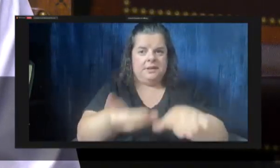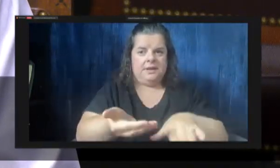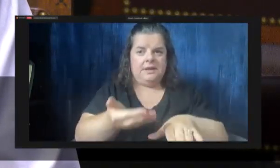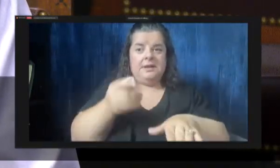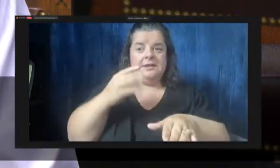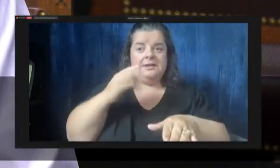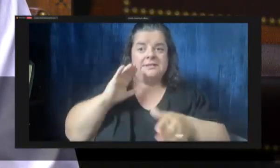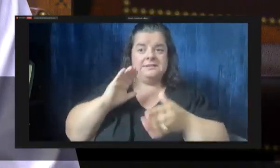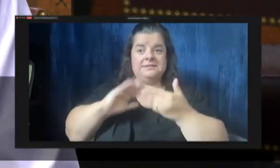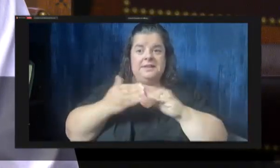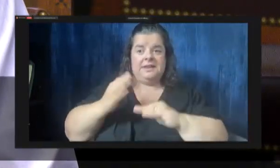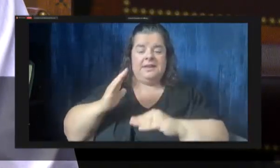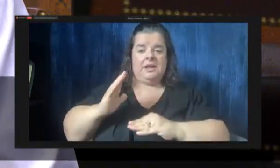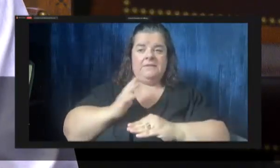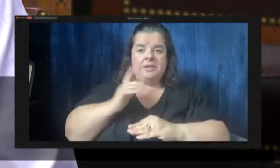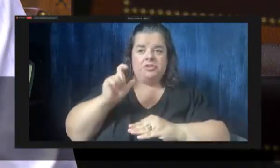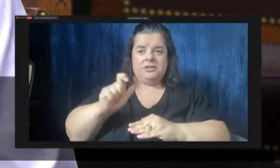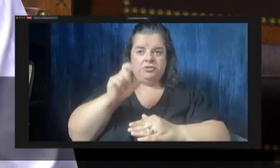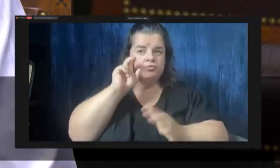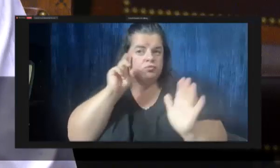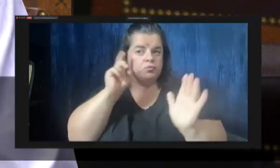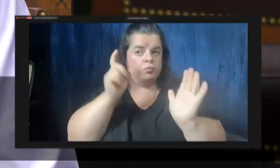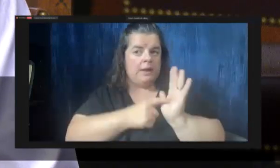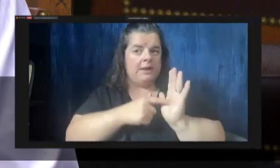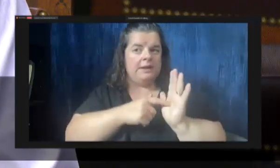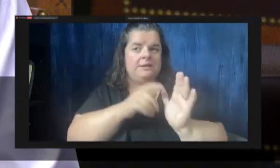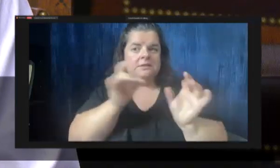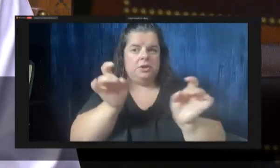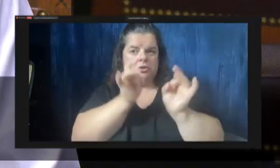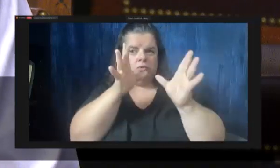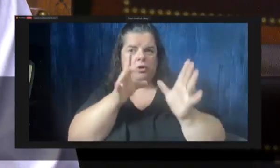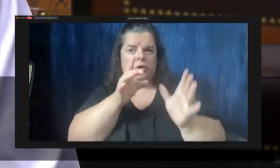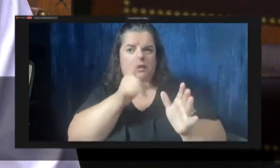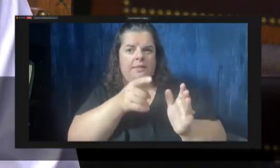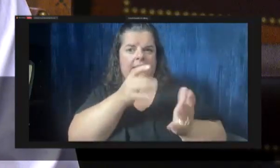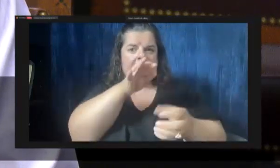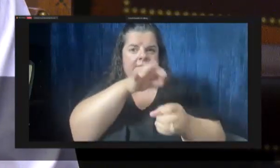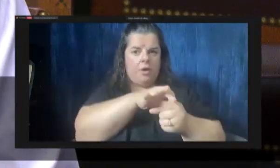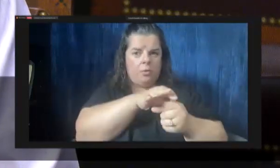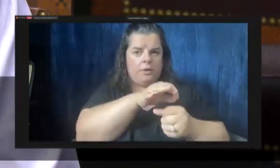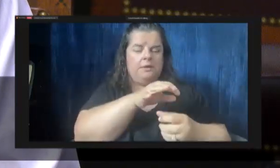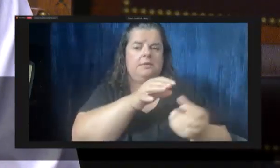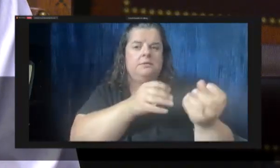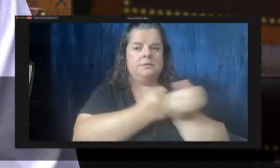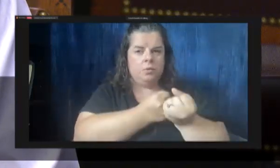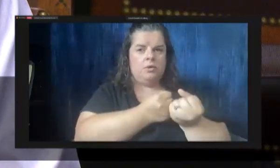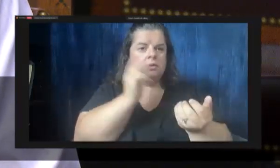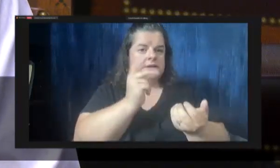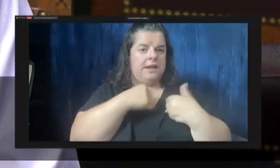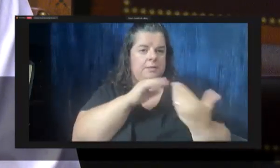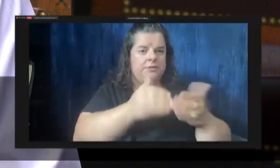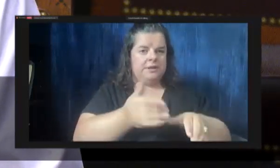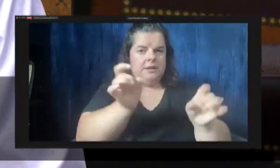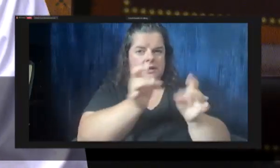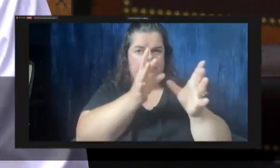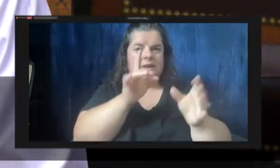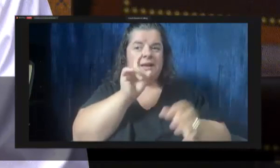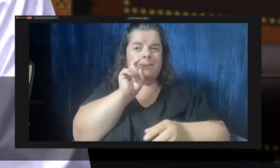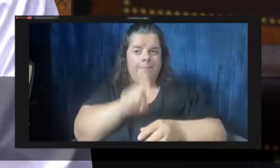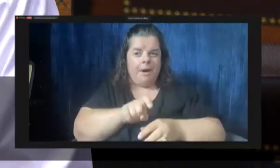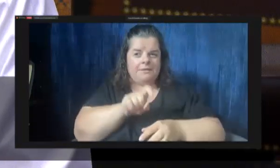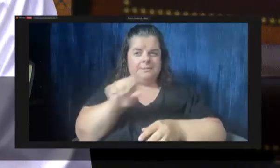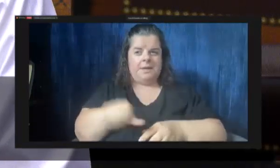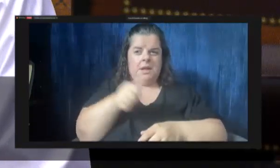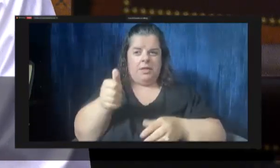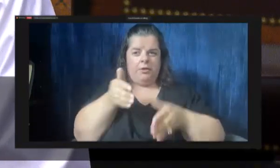they voted for. Watching an animal die is awful. There will be another way. There has to be another way to